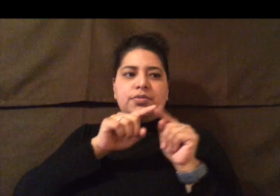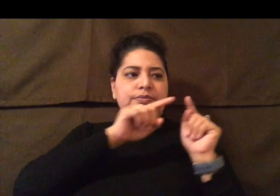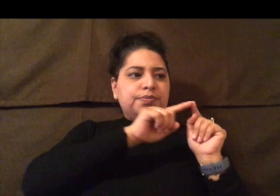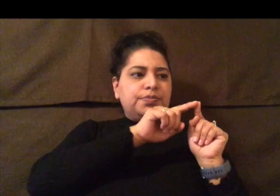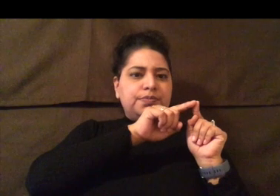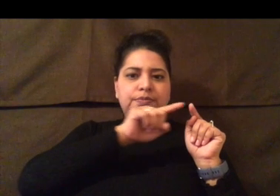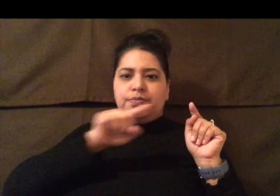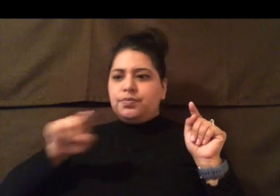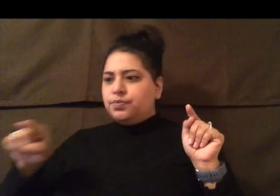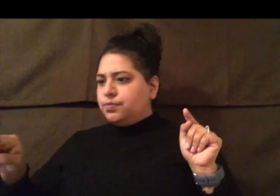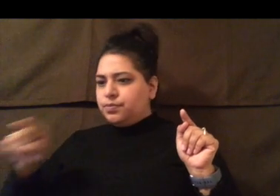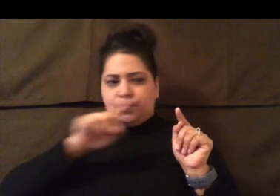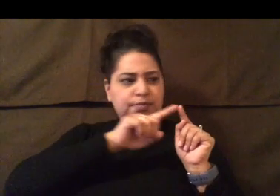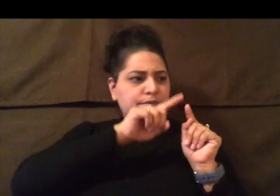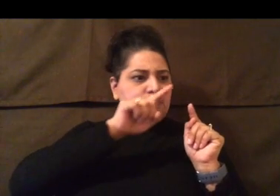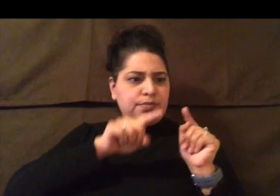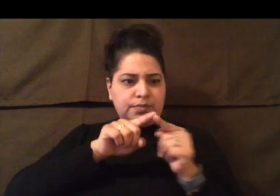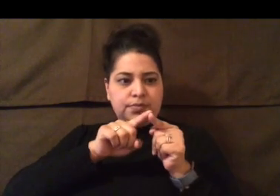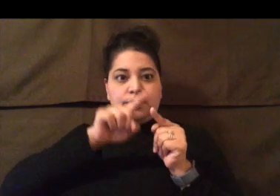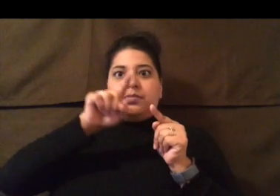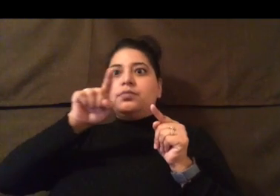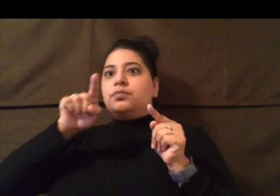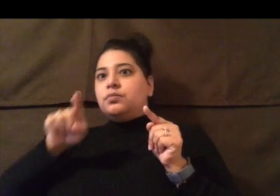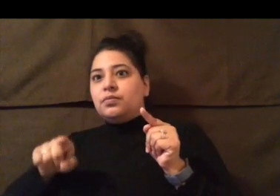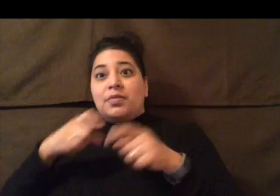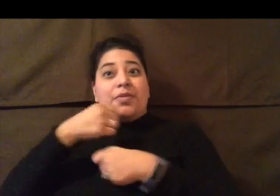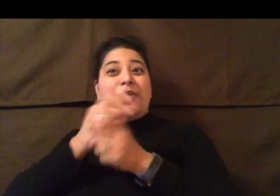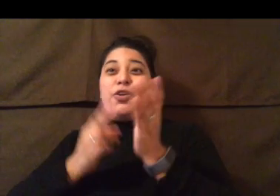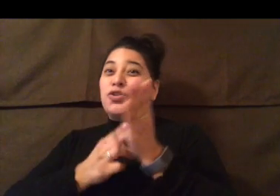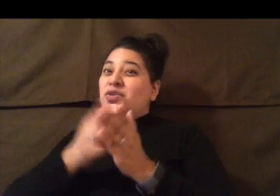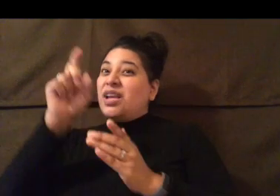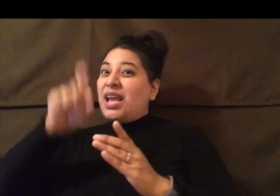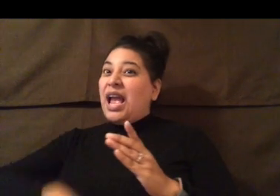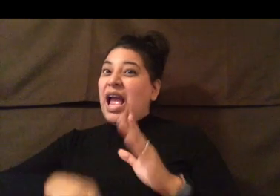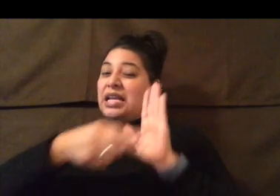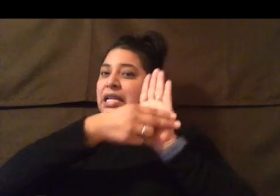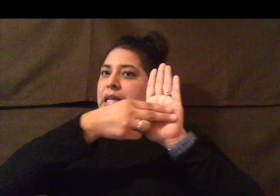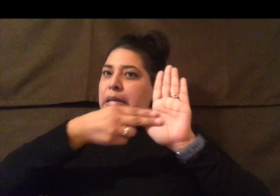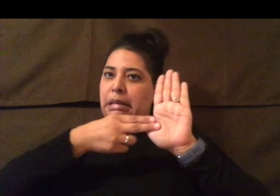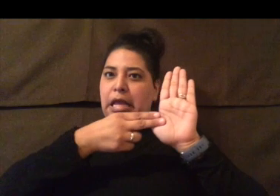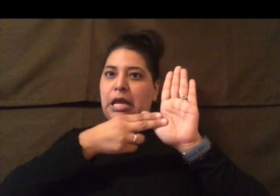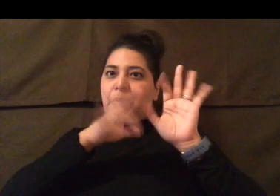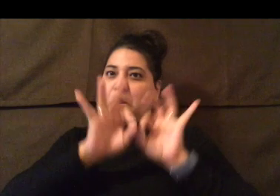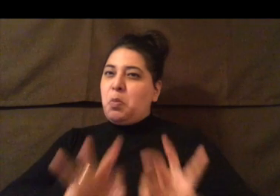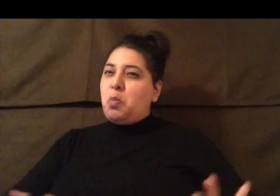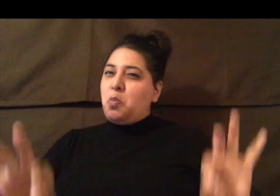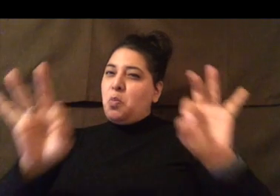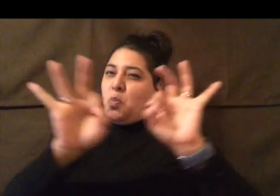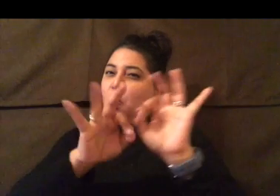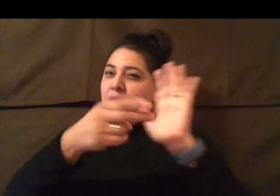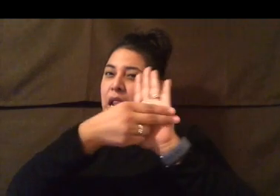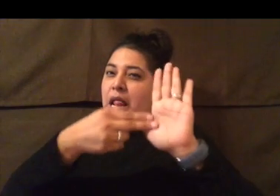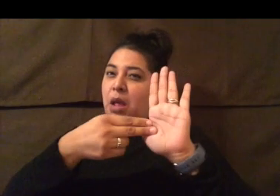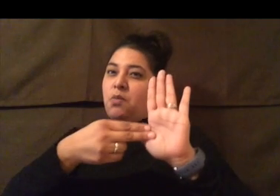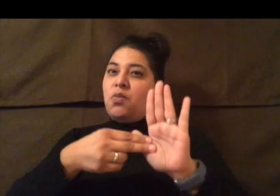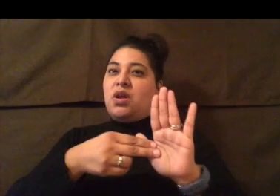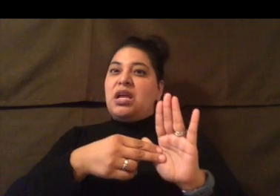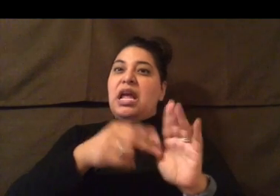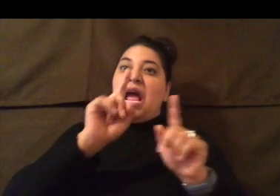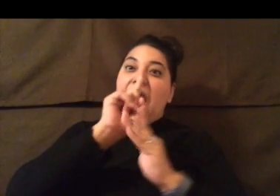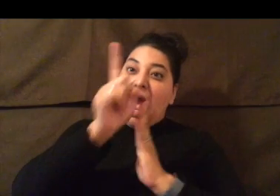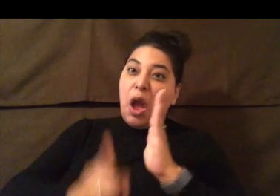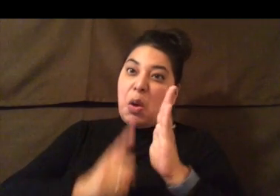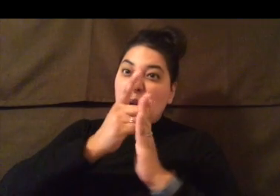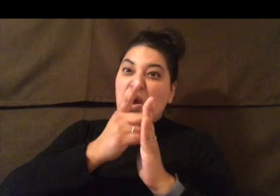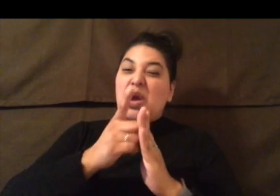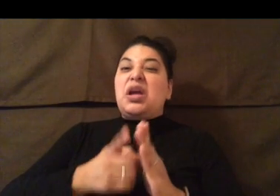Okay, so we're going to add 1 hour, and make sure that you label it. It's really important that you label it with minutes and you label it with the